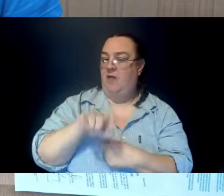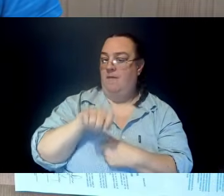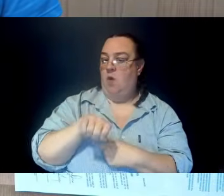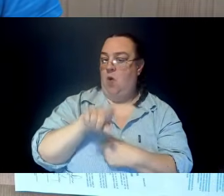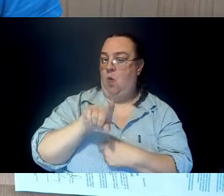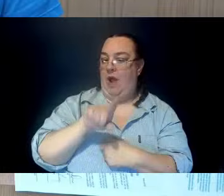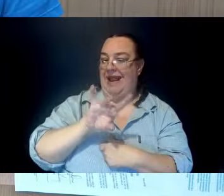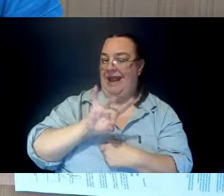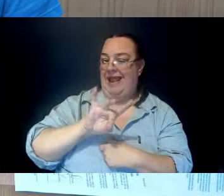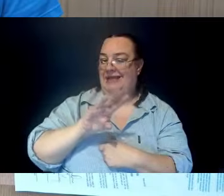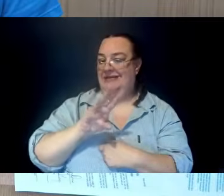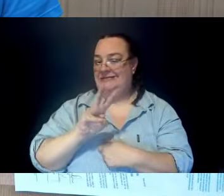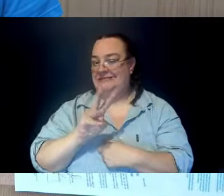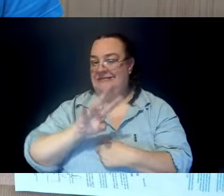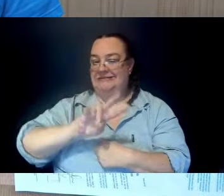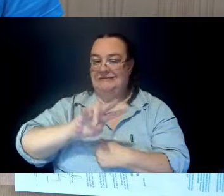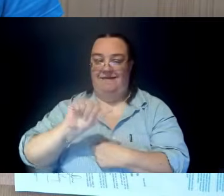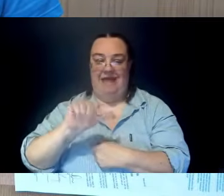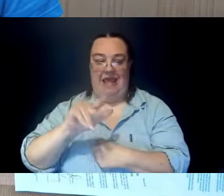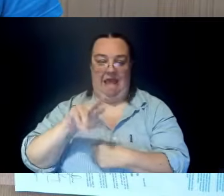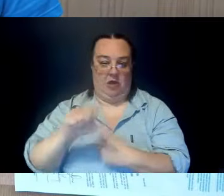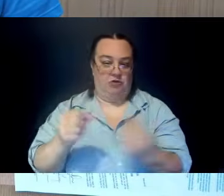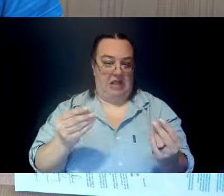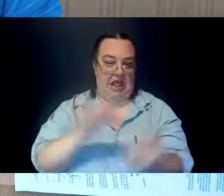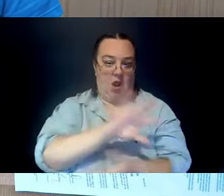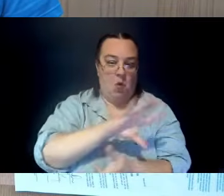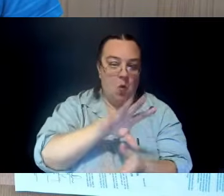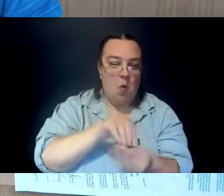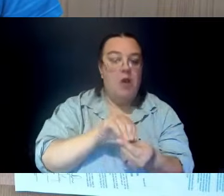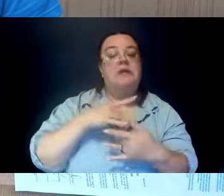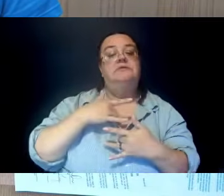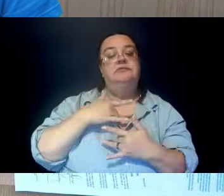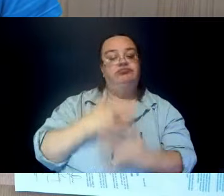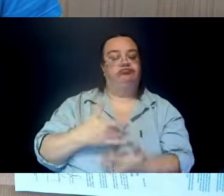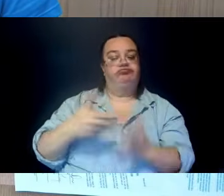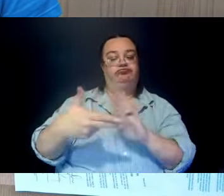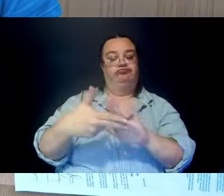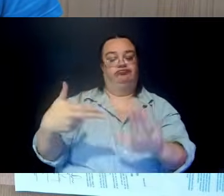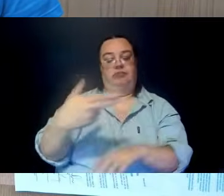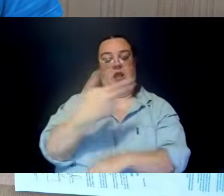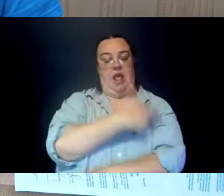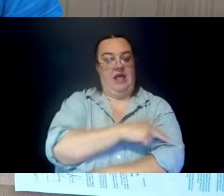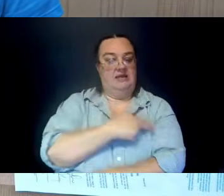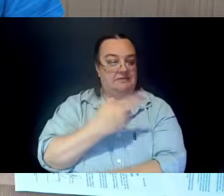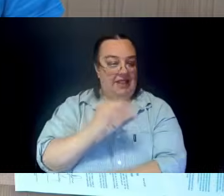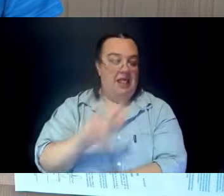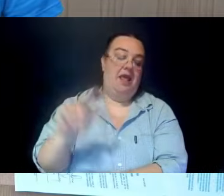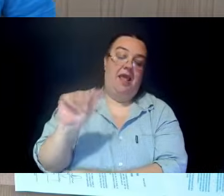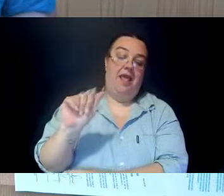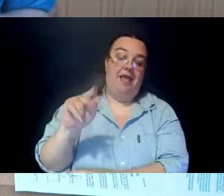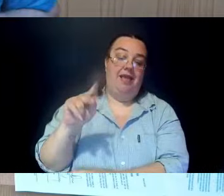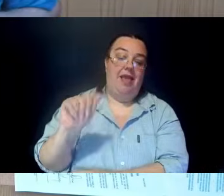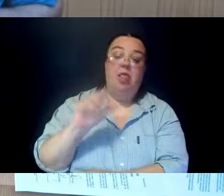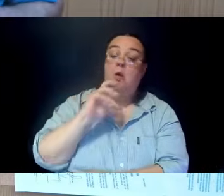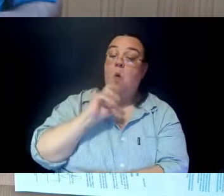44.1867 acres of land in total, generally known as Hospital Hill, aka the old Cheverly Hospital